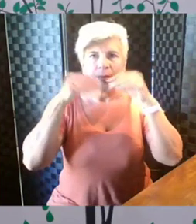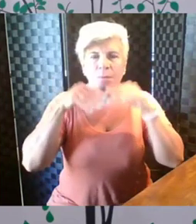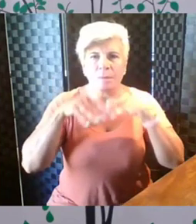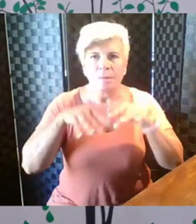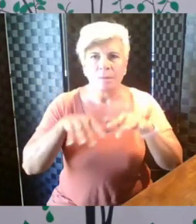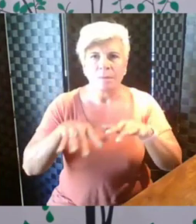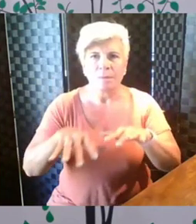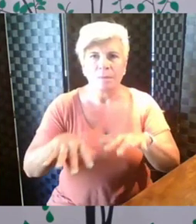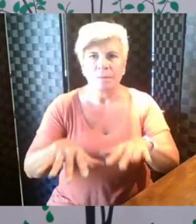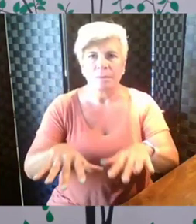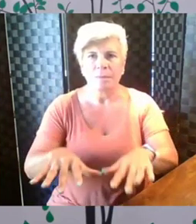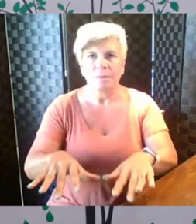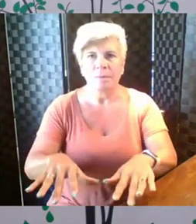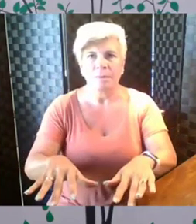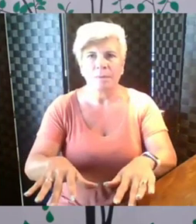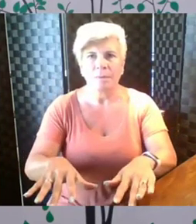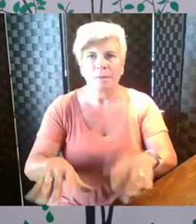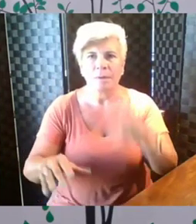out,